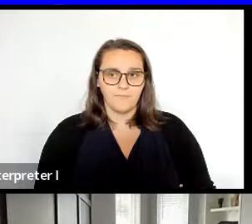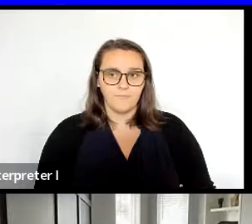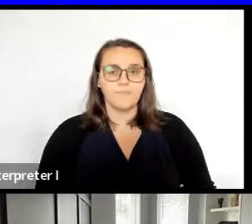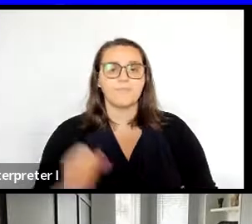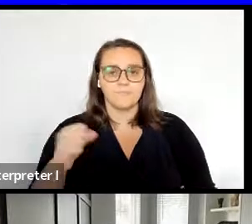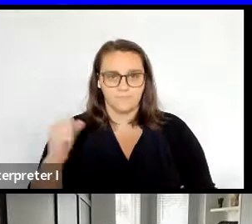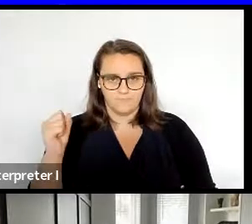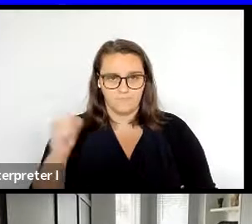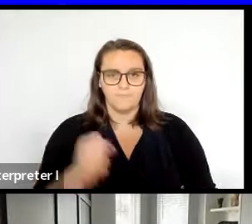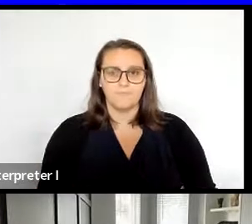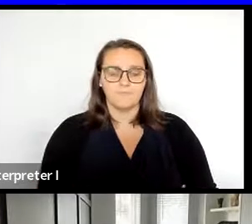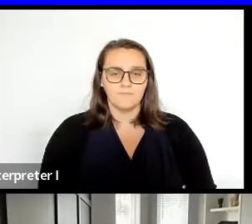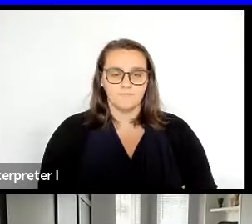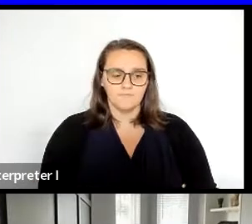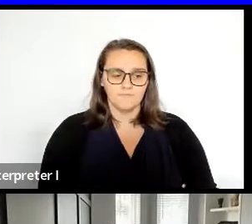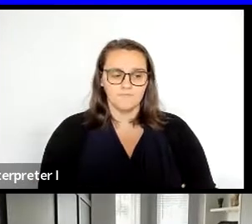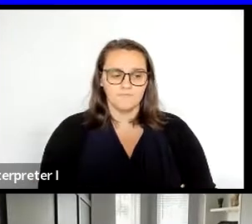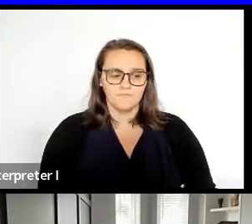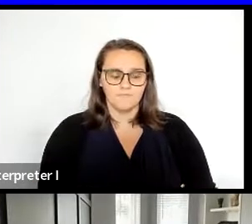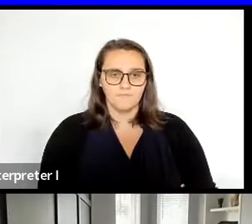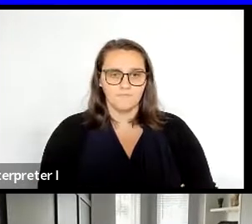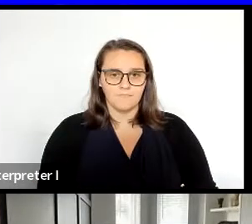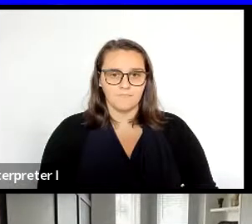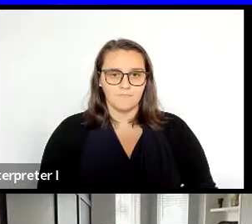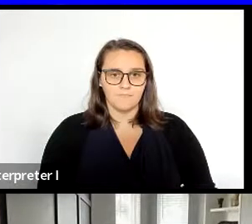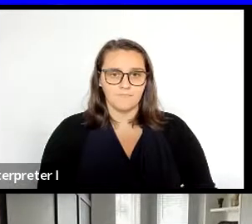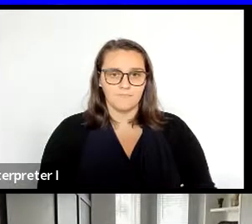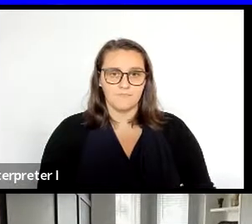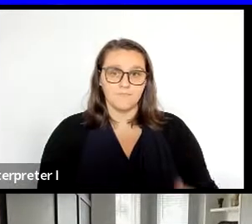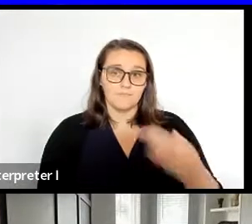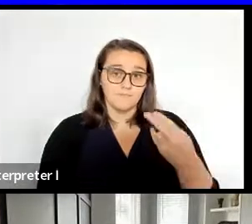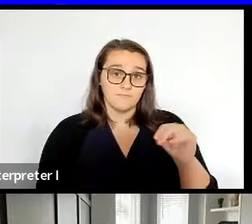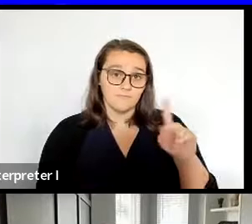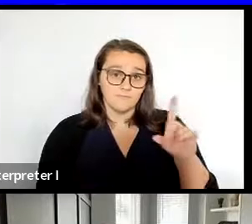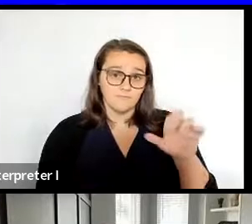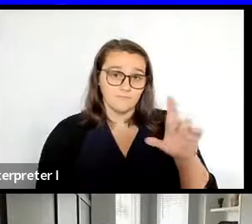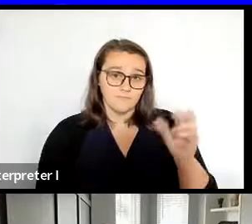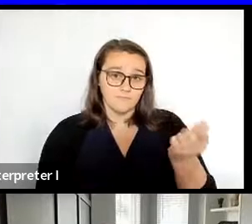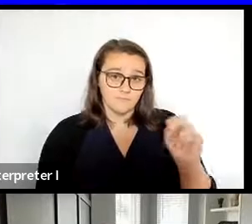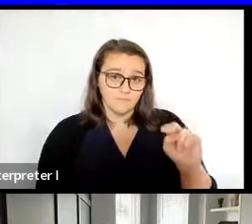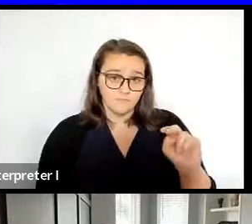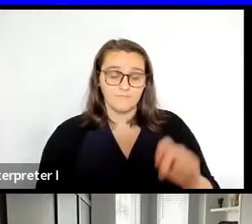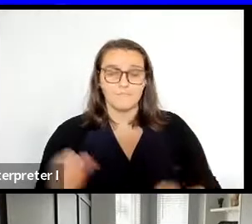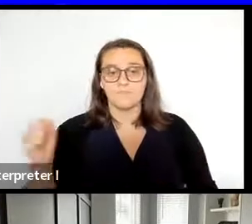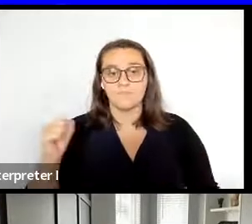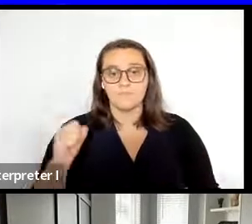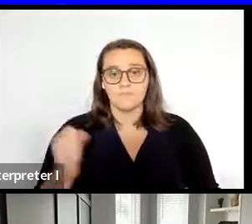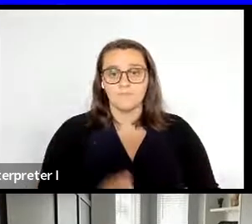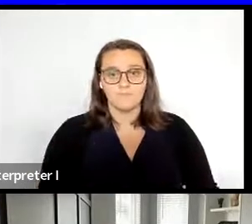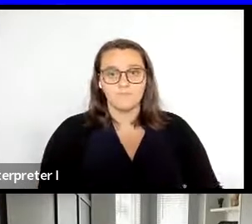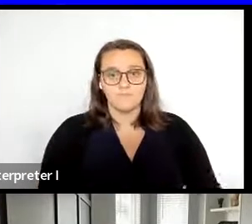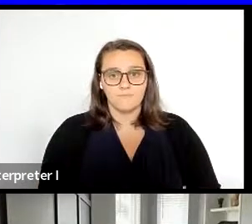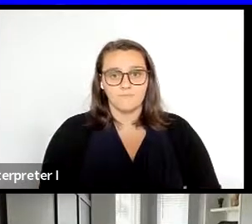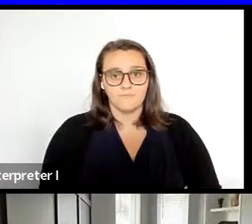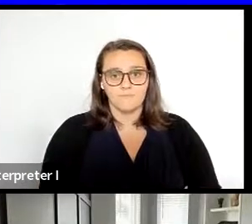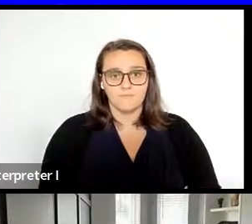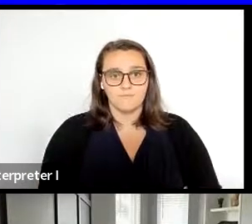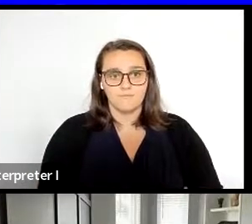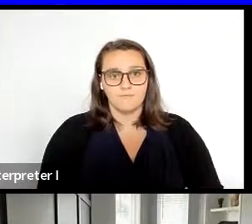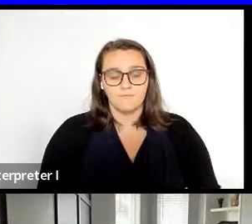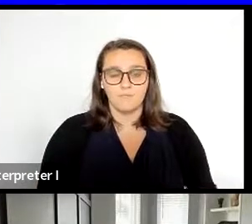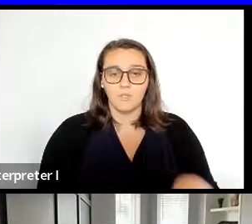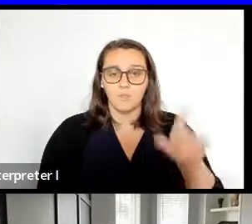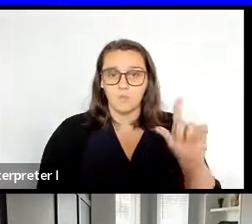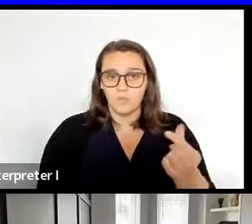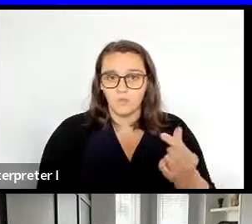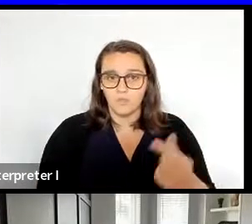Yes. Councilmember Gray votes yes. Councilmember Henderson? Yes. Councilmember Henderson votes yes. Councilmember Lewis